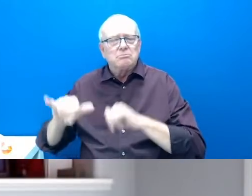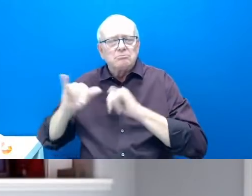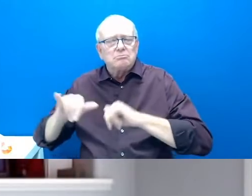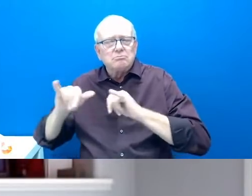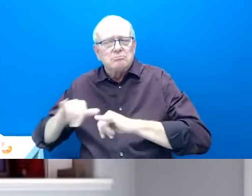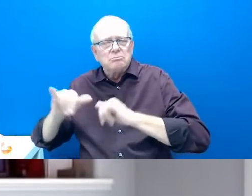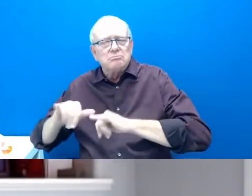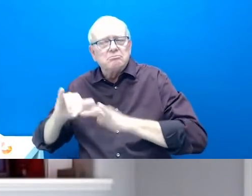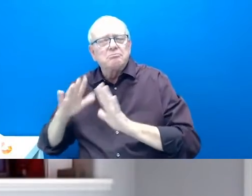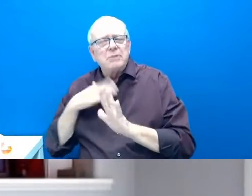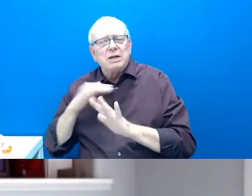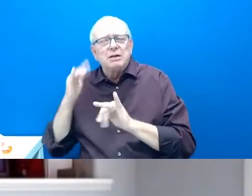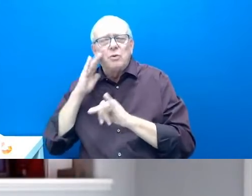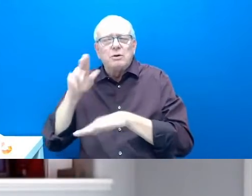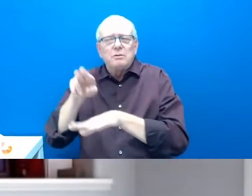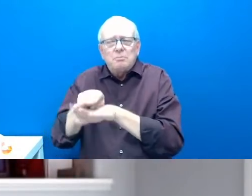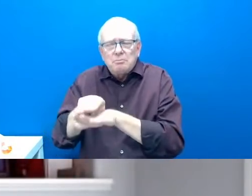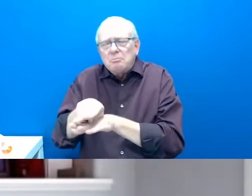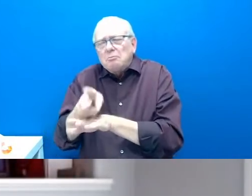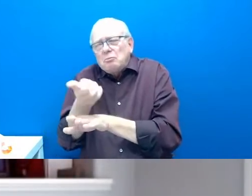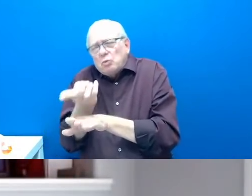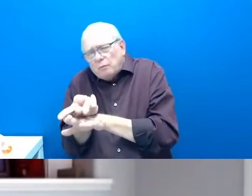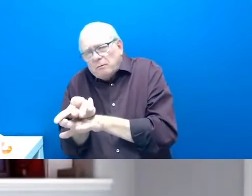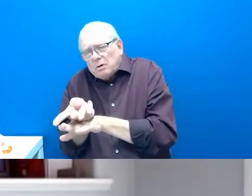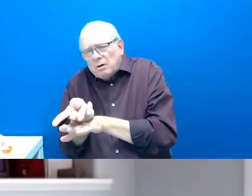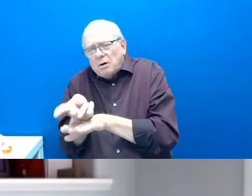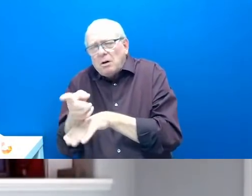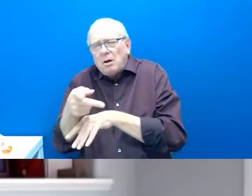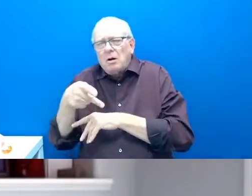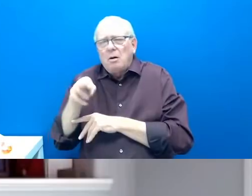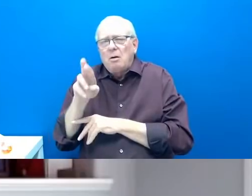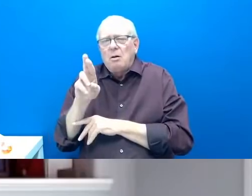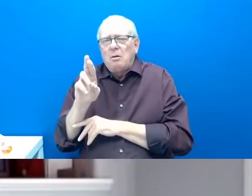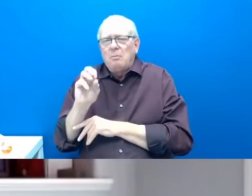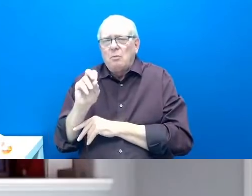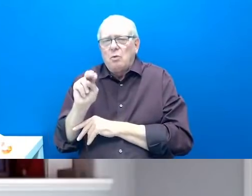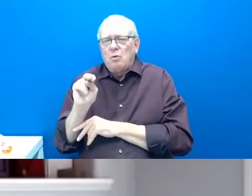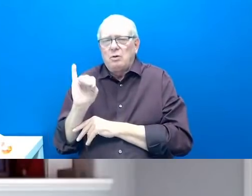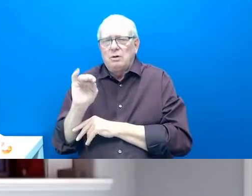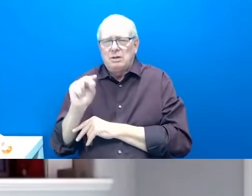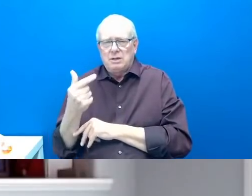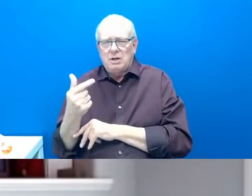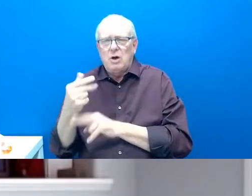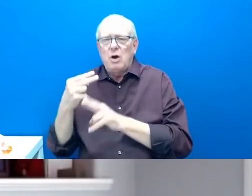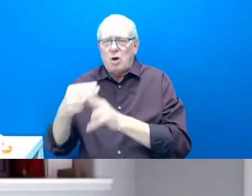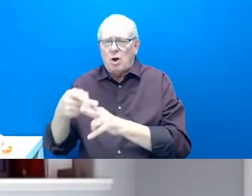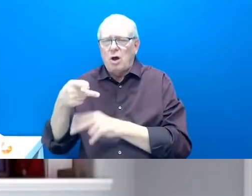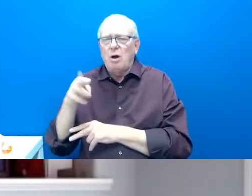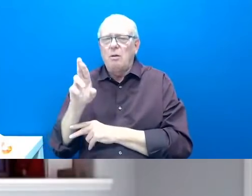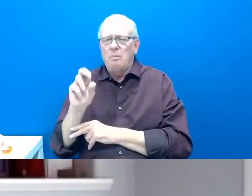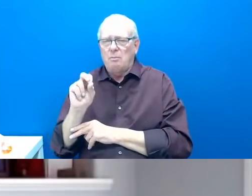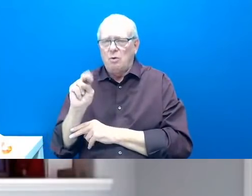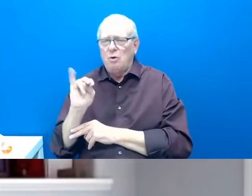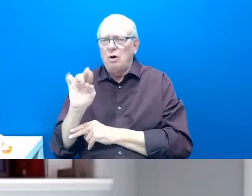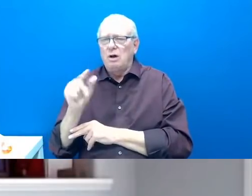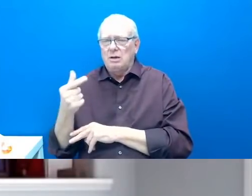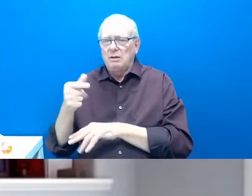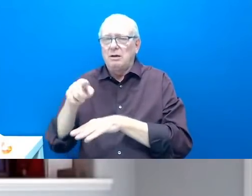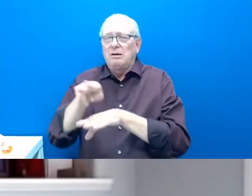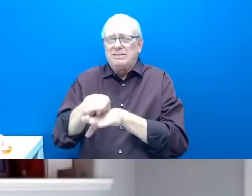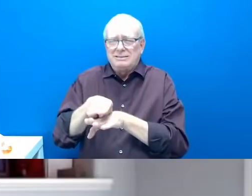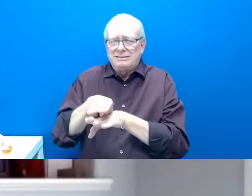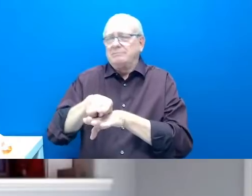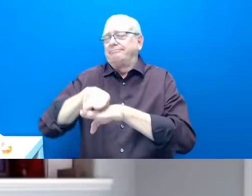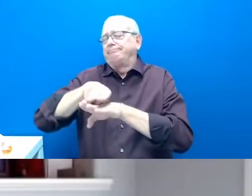do a lot of this proning thing, where basically we take someone who's on their back, and if they can do it themselves, we ask them to lay